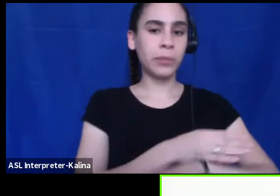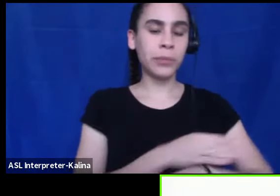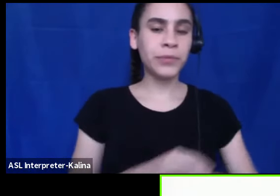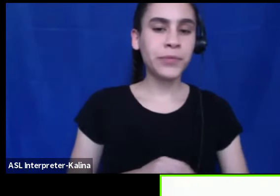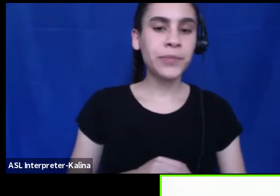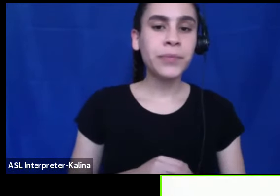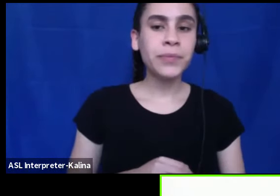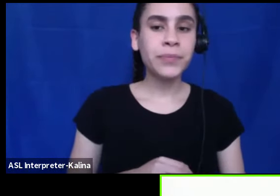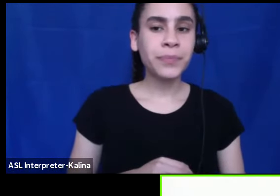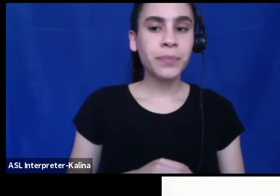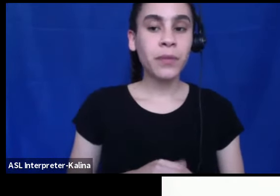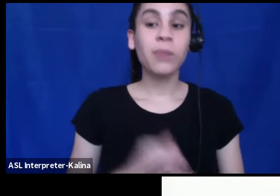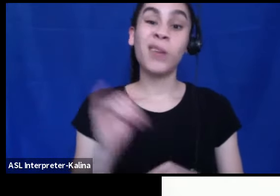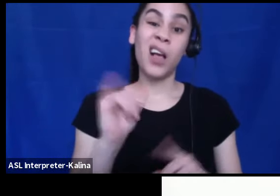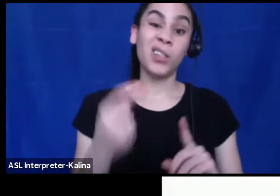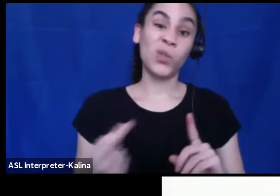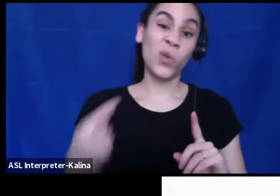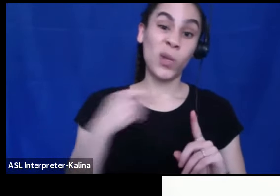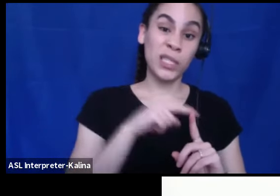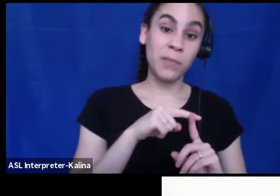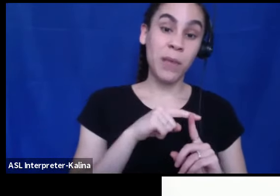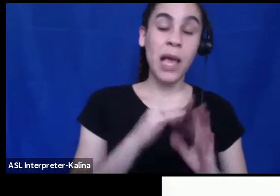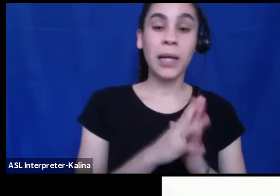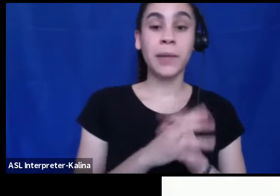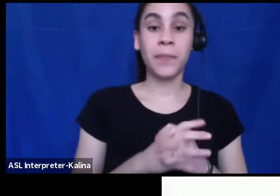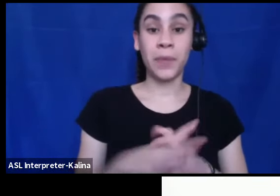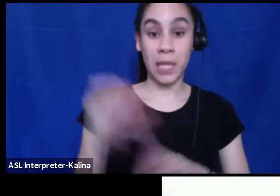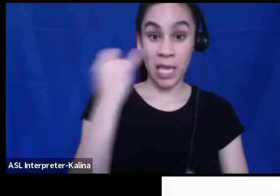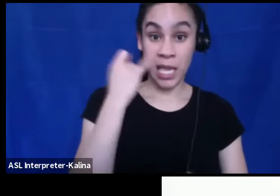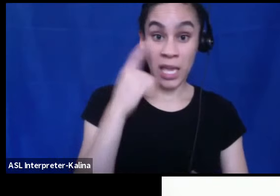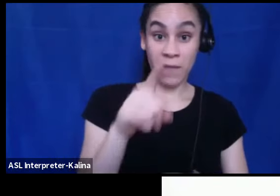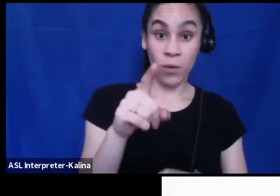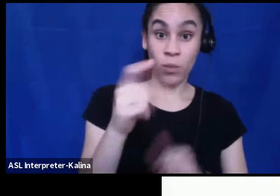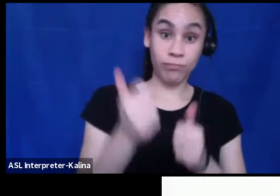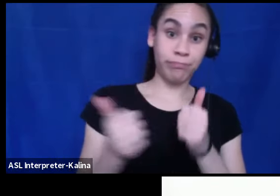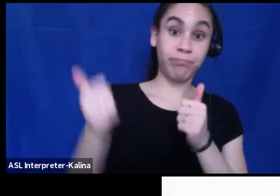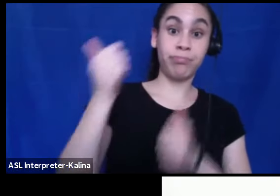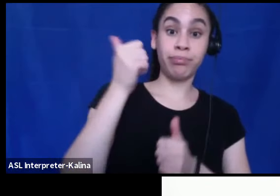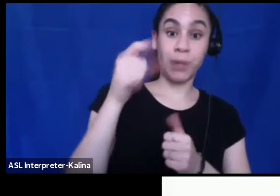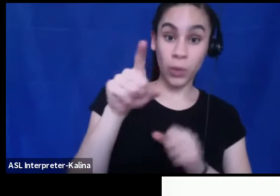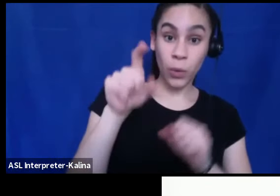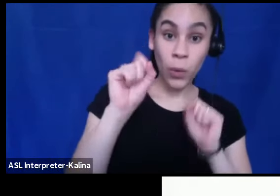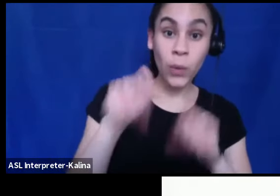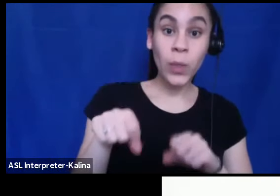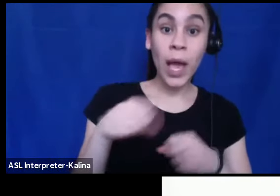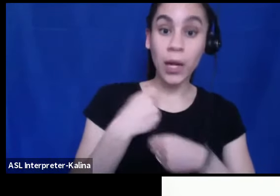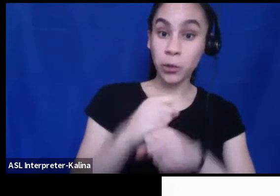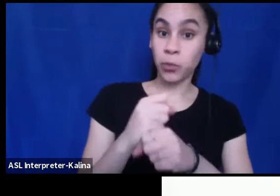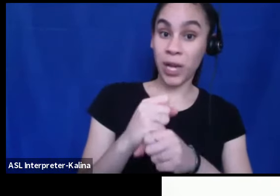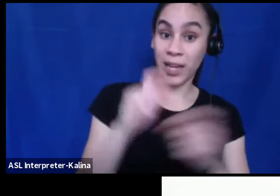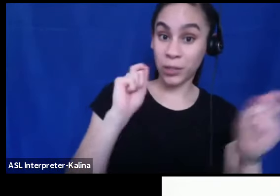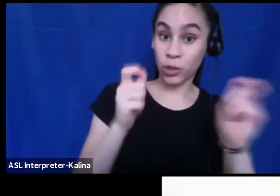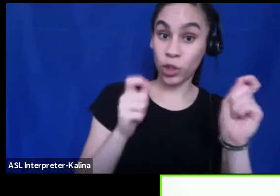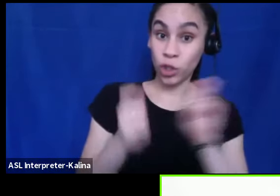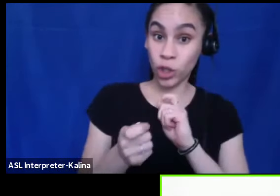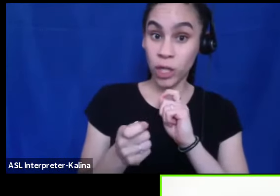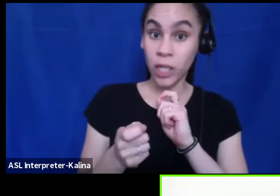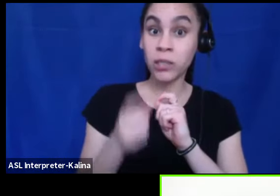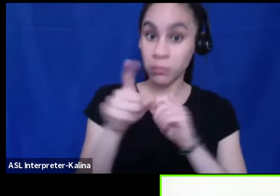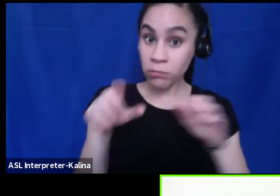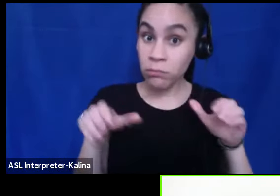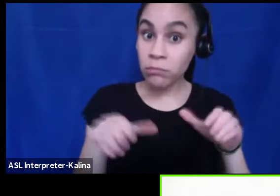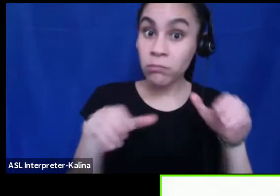to like when you're in a position where you can create those stages and those platforms and you do that, that's really awesome.